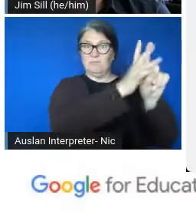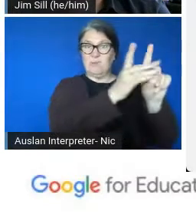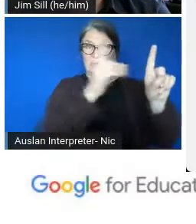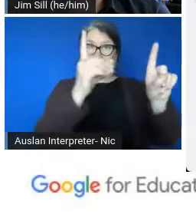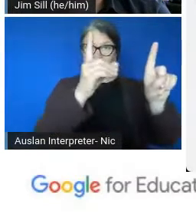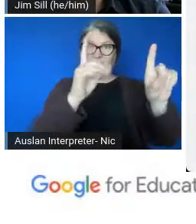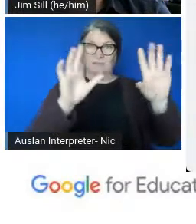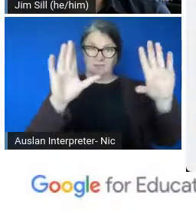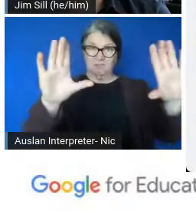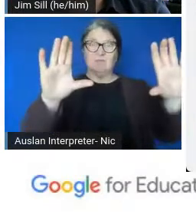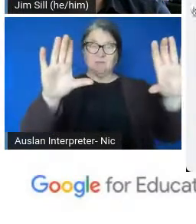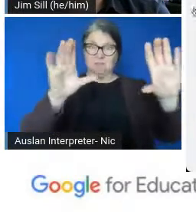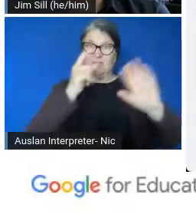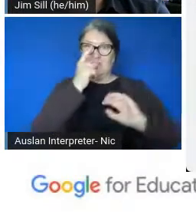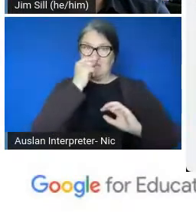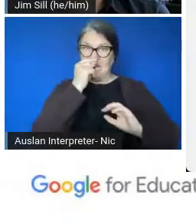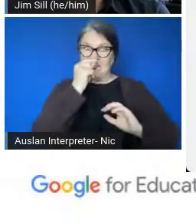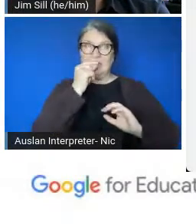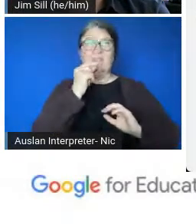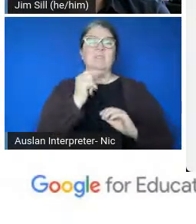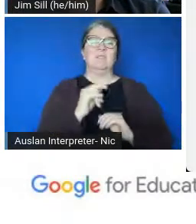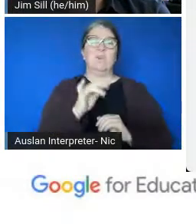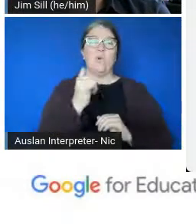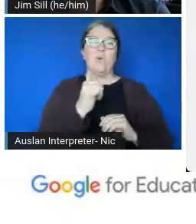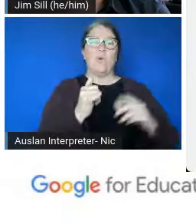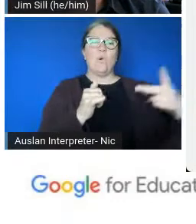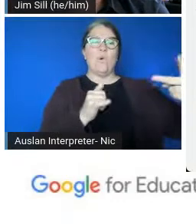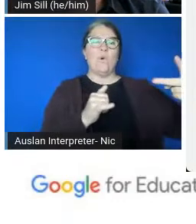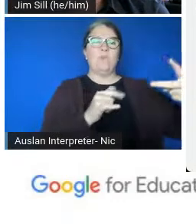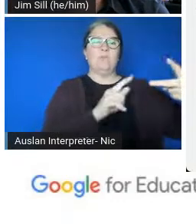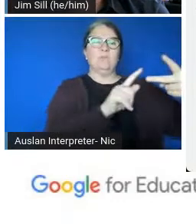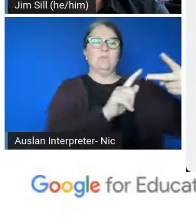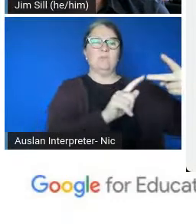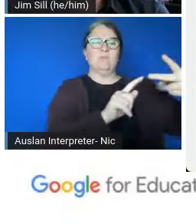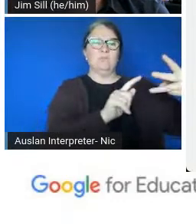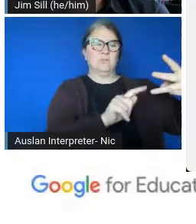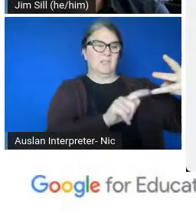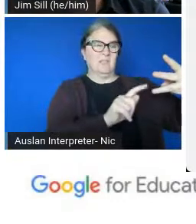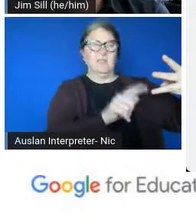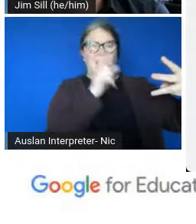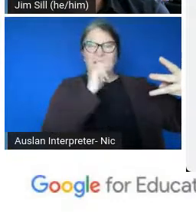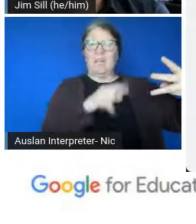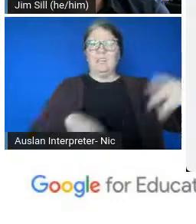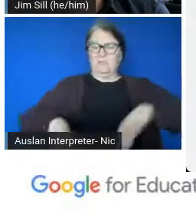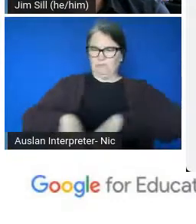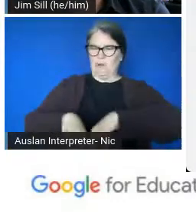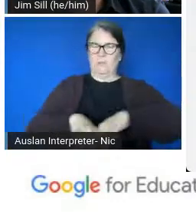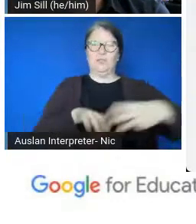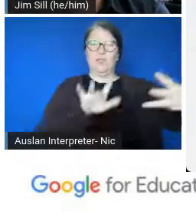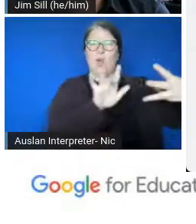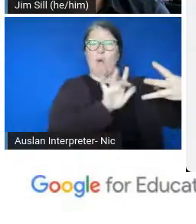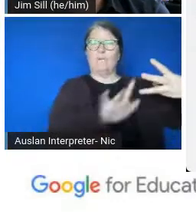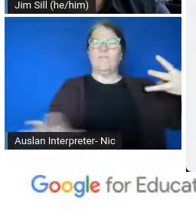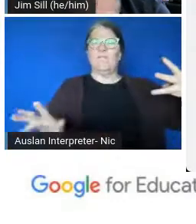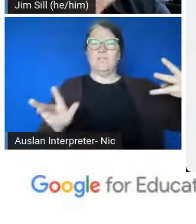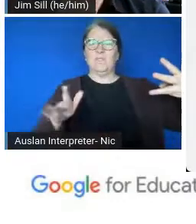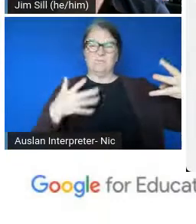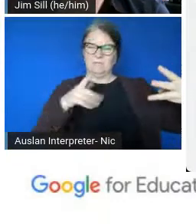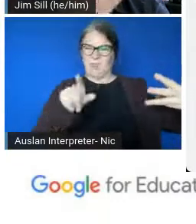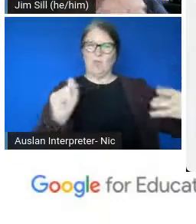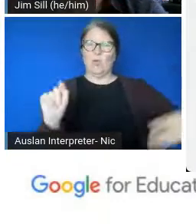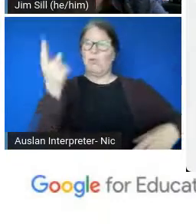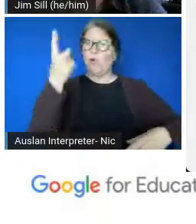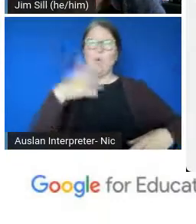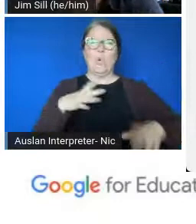that. So you can duplicate a section. You can obviously, you just saw me delete a section there. If you're like, oh, I don't want that, I'll start that again, delete